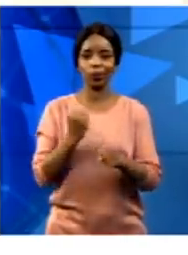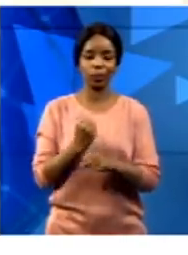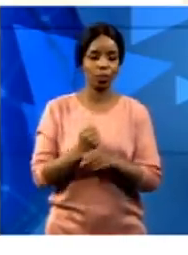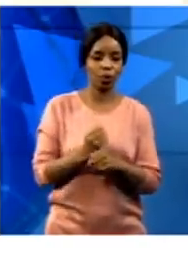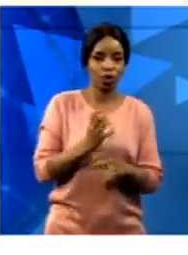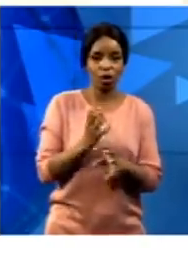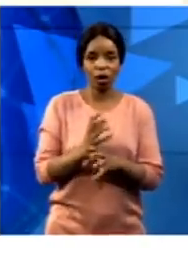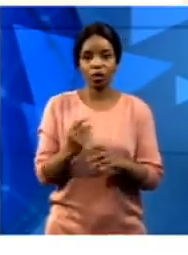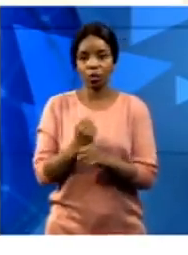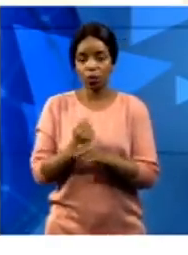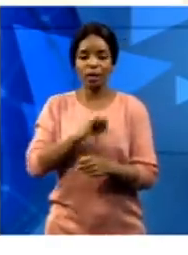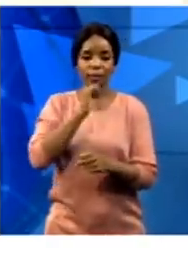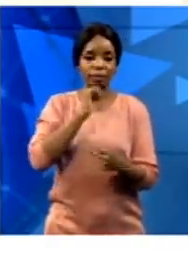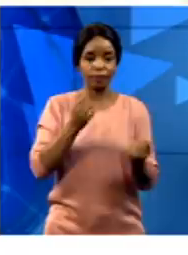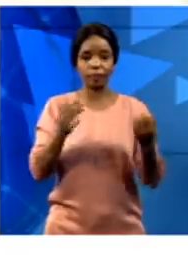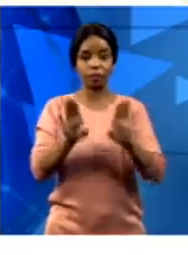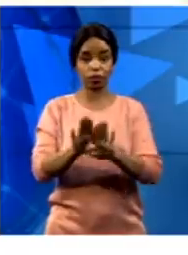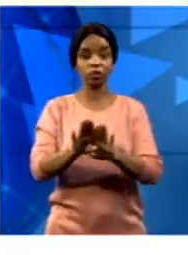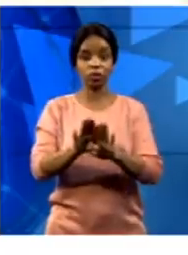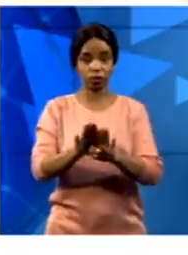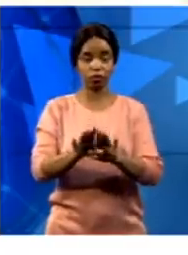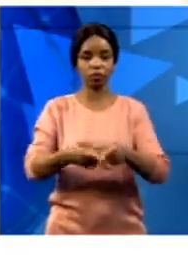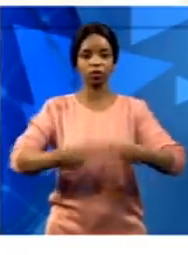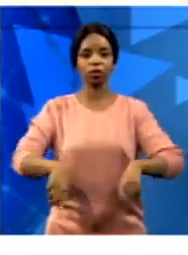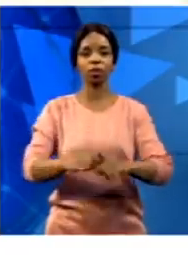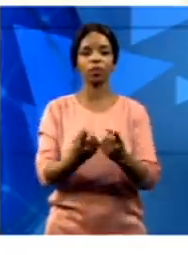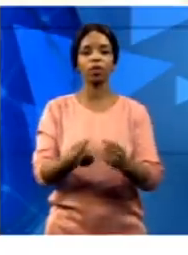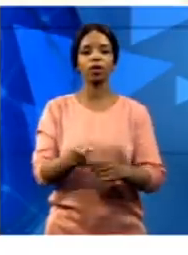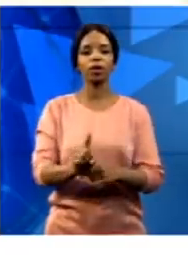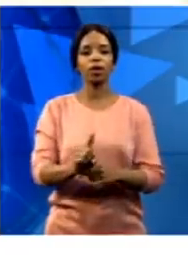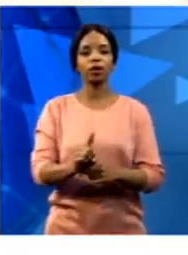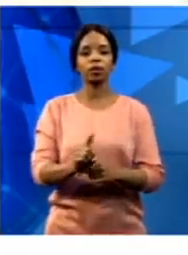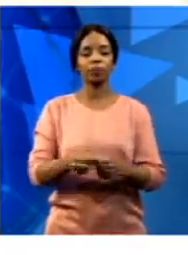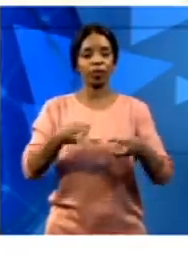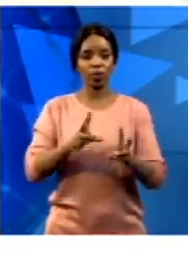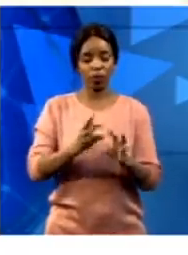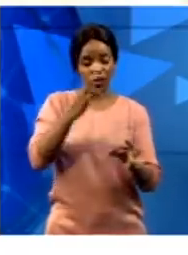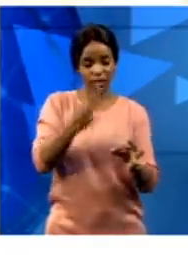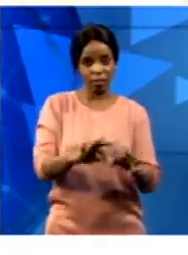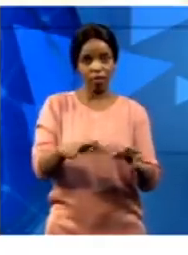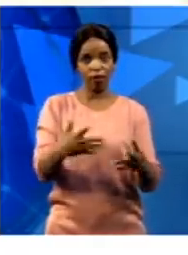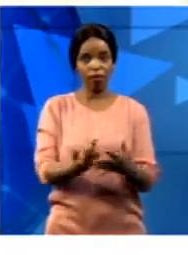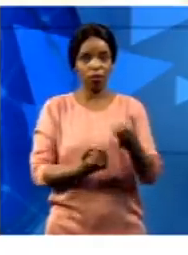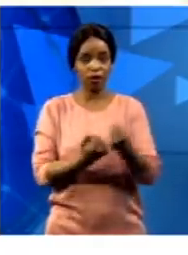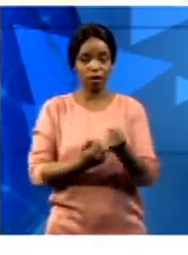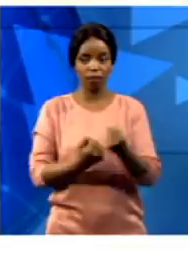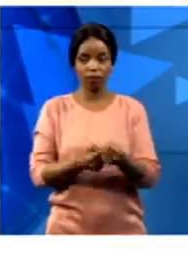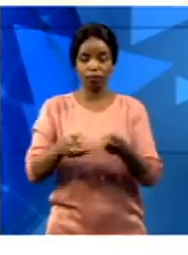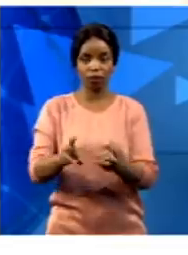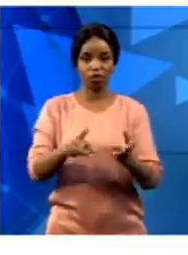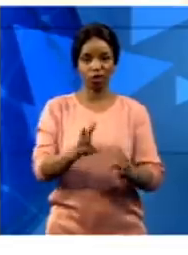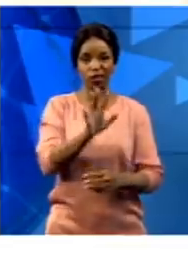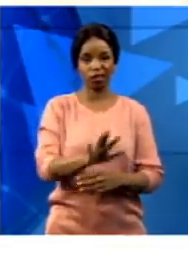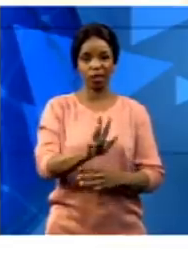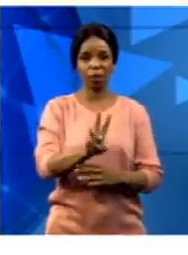to survive. So we need a tool that makes it very, very simple for them to sift through those support measures. It takes about 2 minutes,